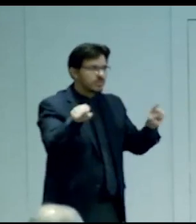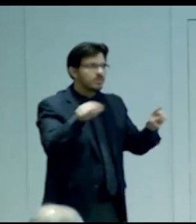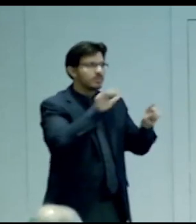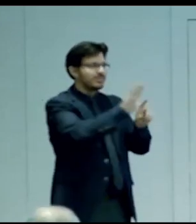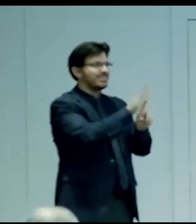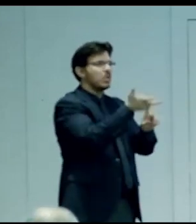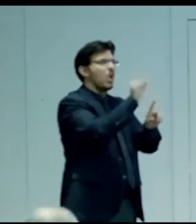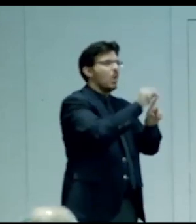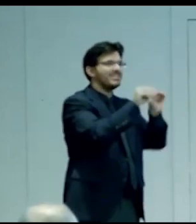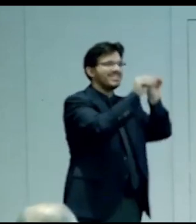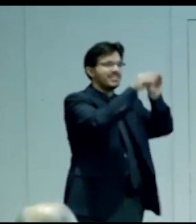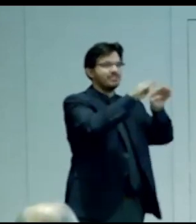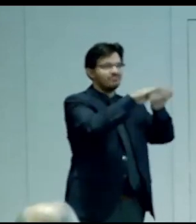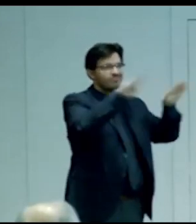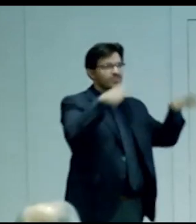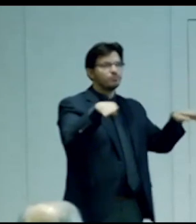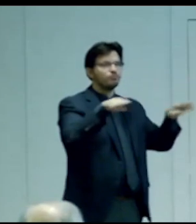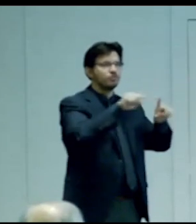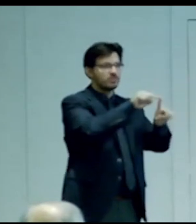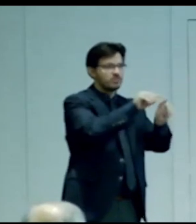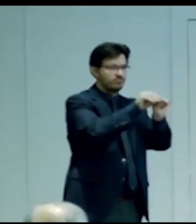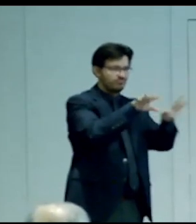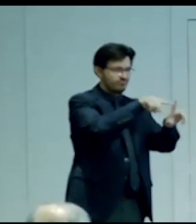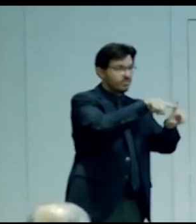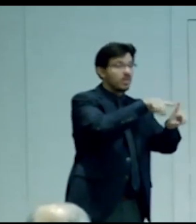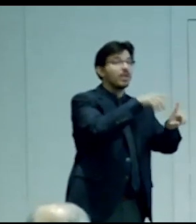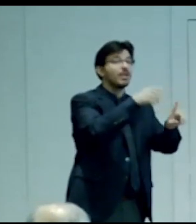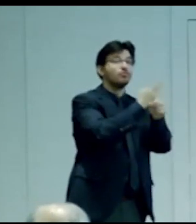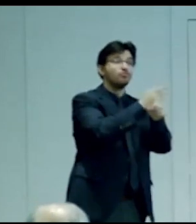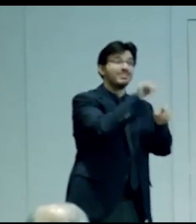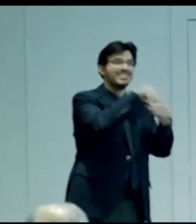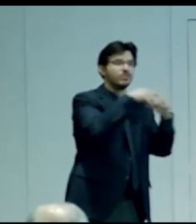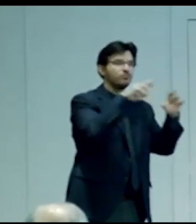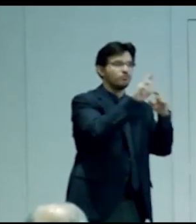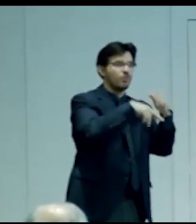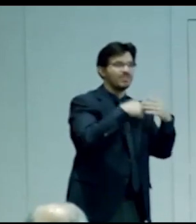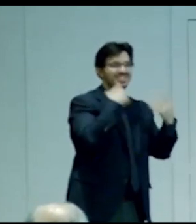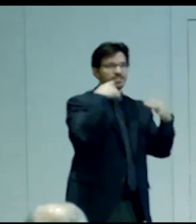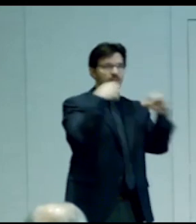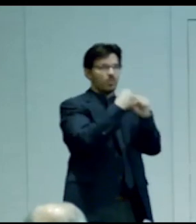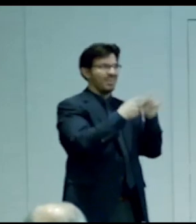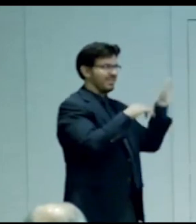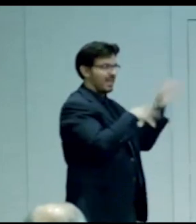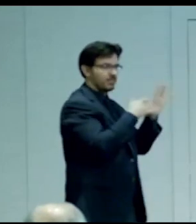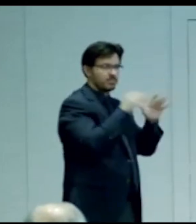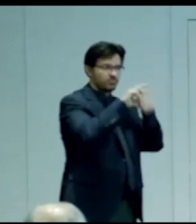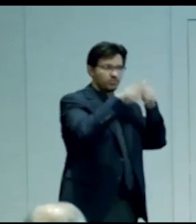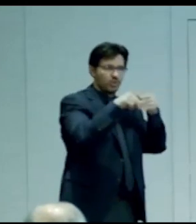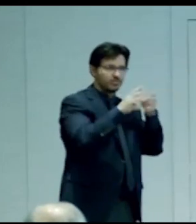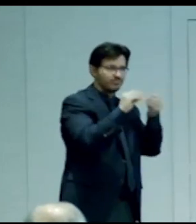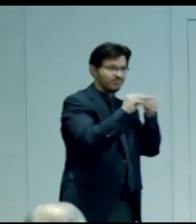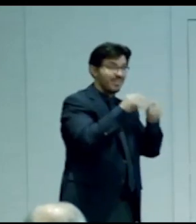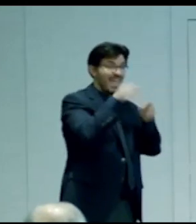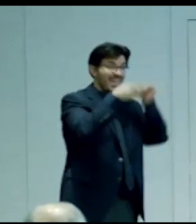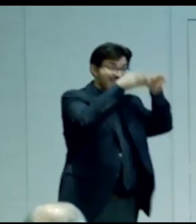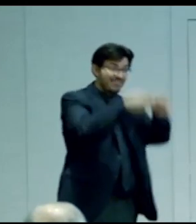used instead of the overall one, which was used in the results I just summarized for you. And that the individual